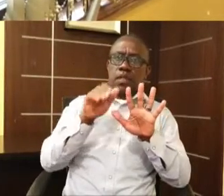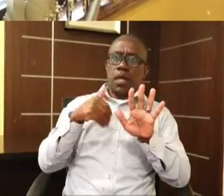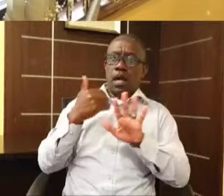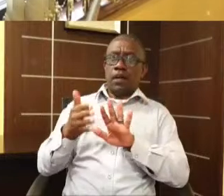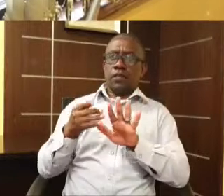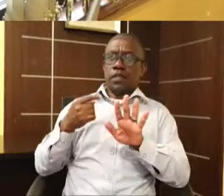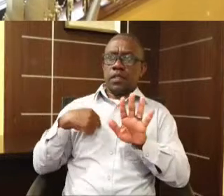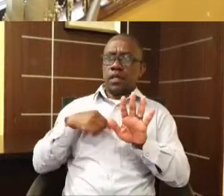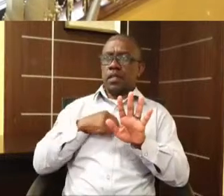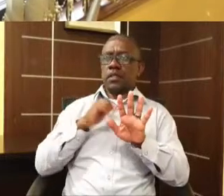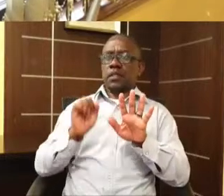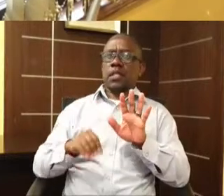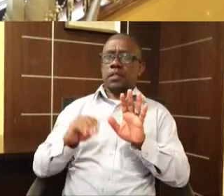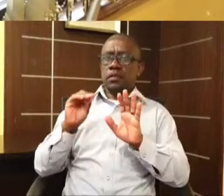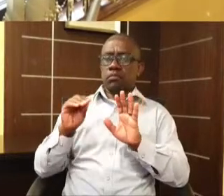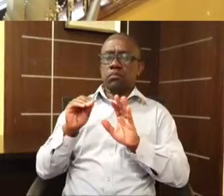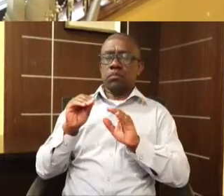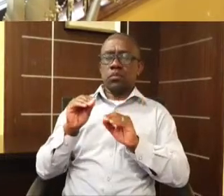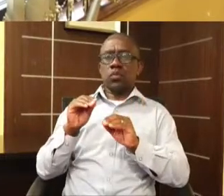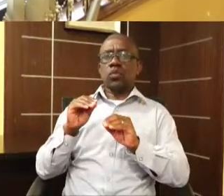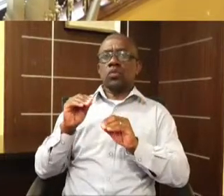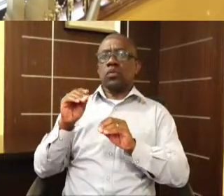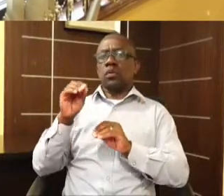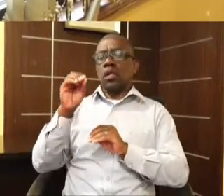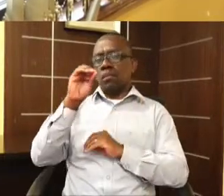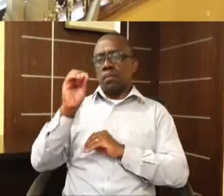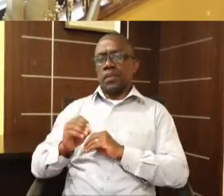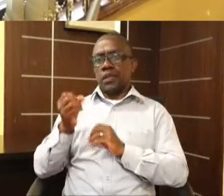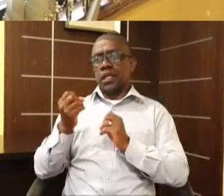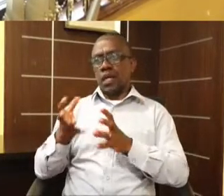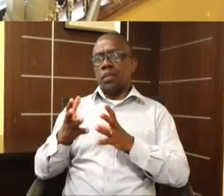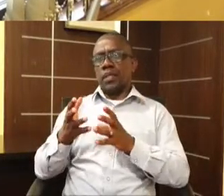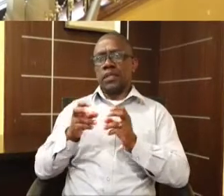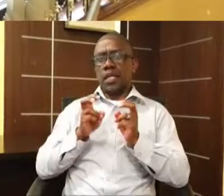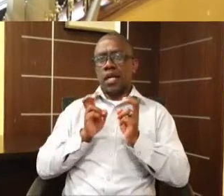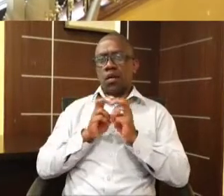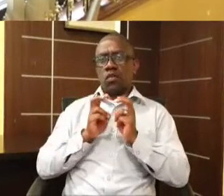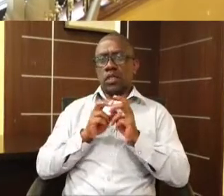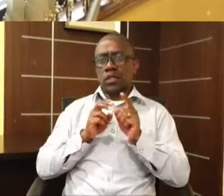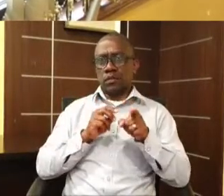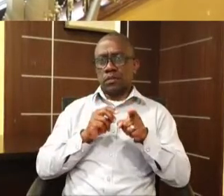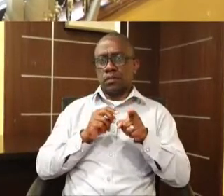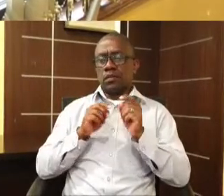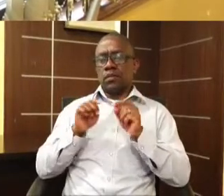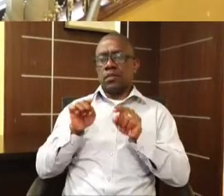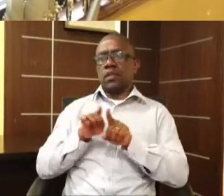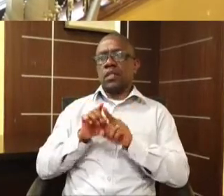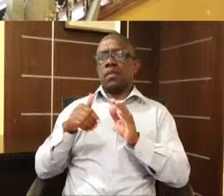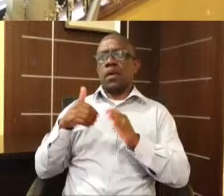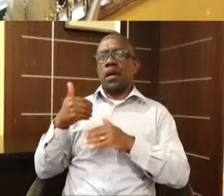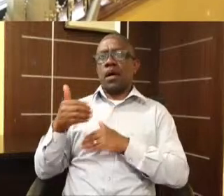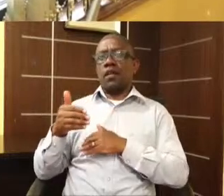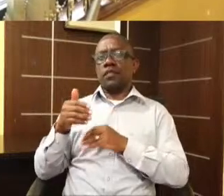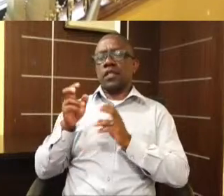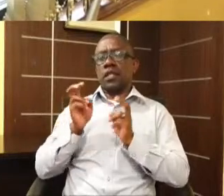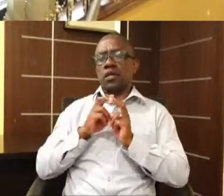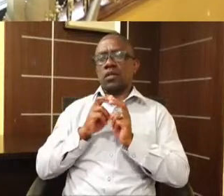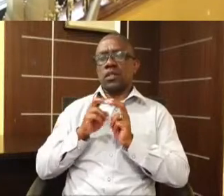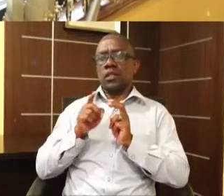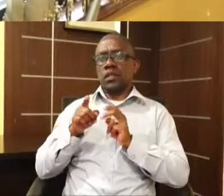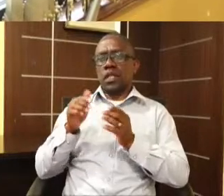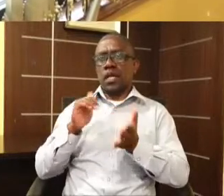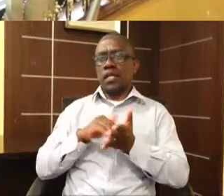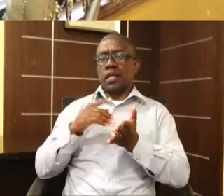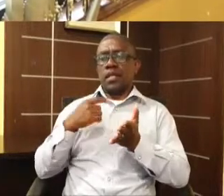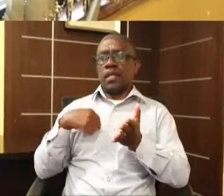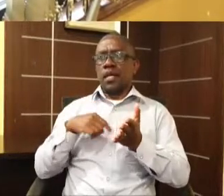score. So that's at contact. And then after contact, we will, again, after